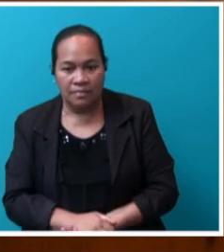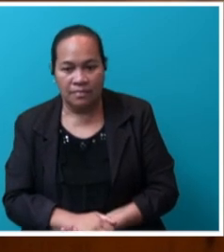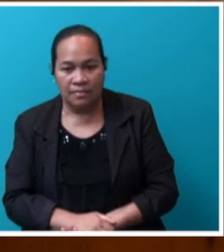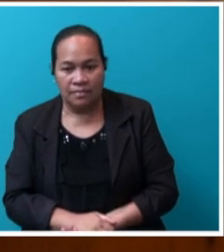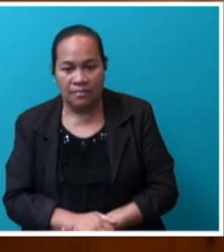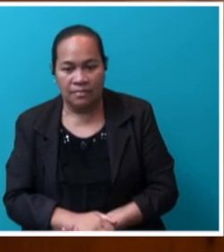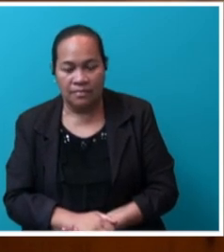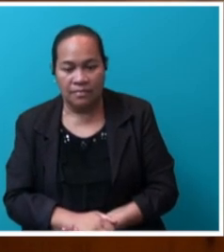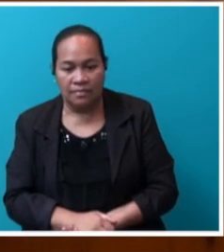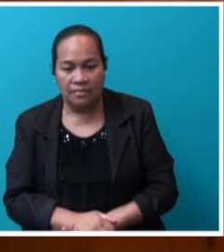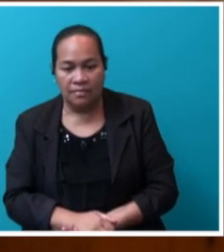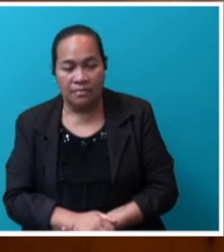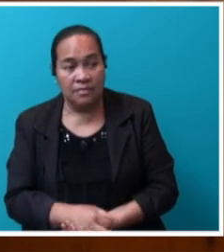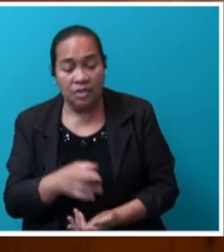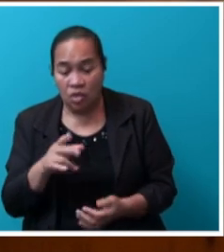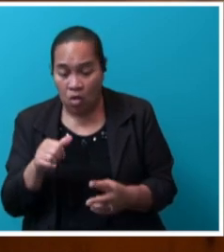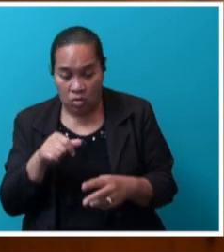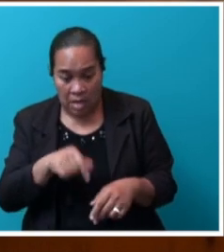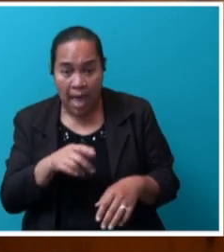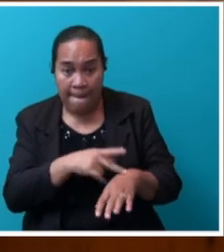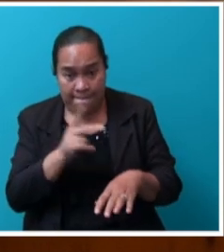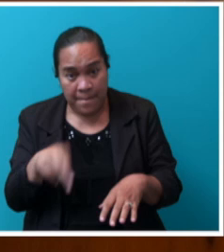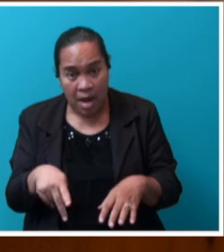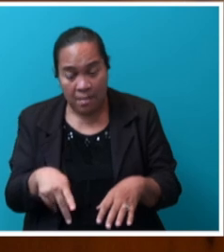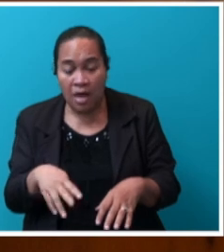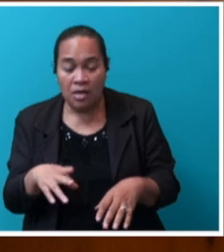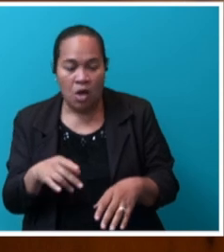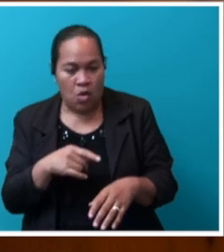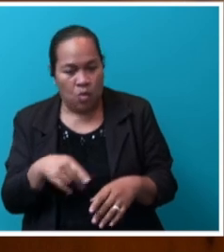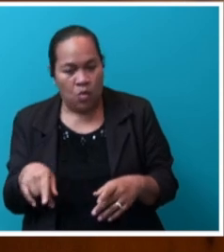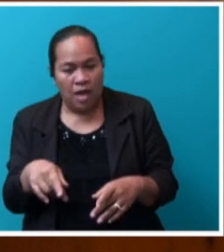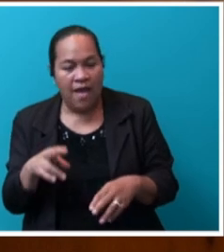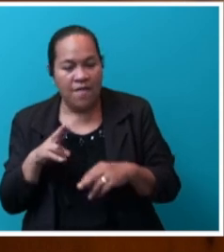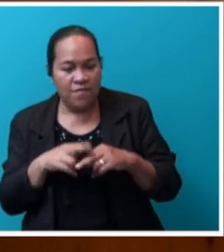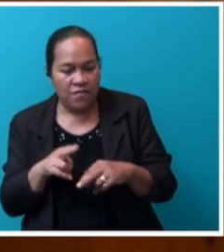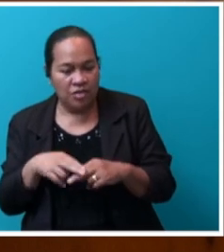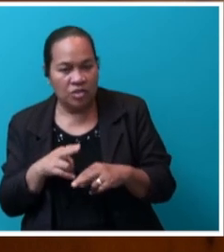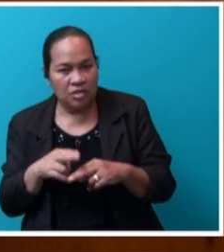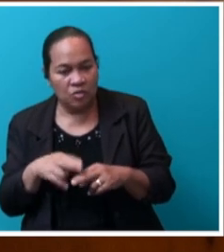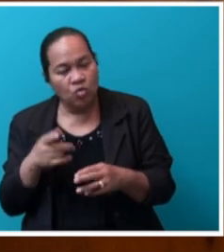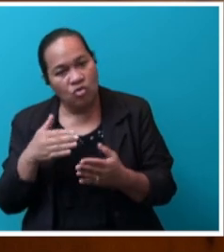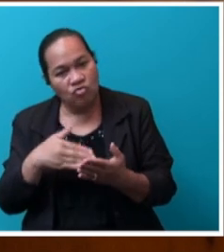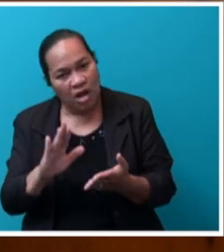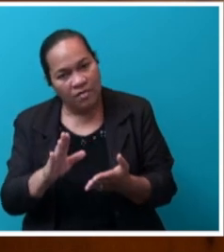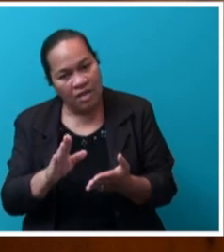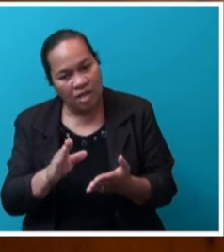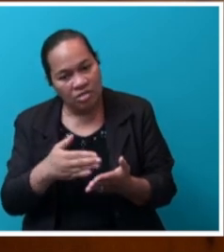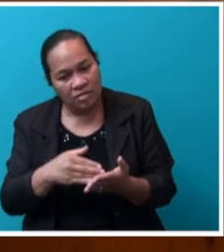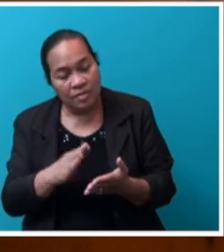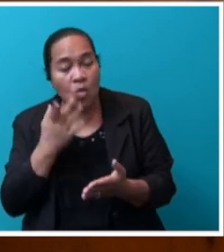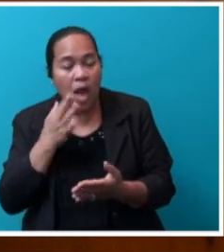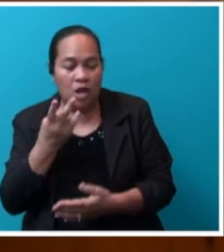Following bipartisan support in Parliament, Fiji deposited its instrument of ratification with WTO on 24th of